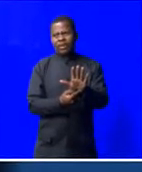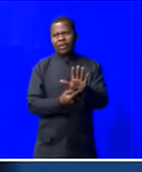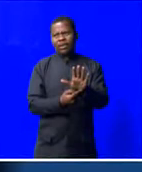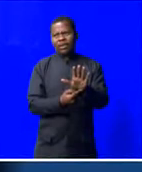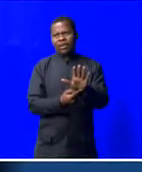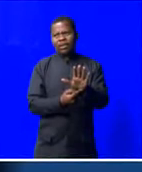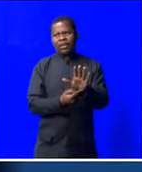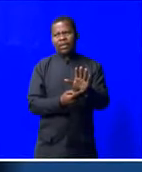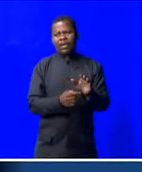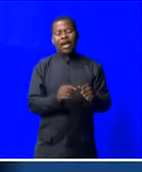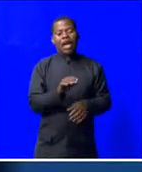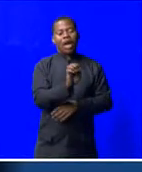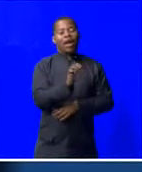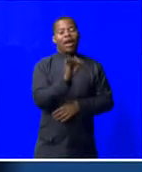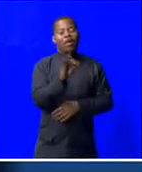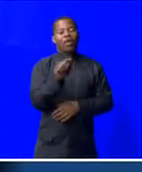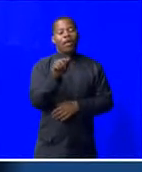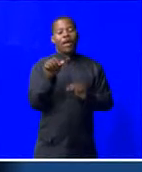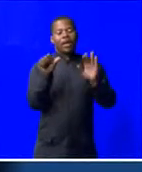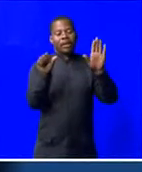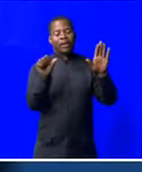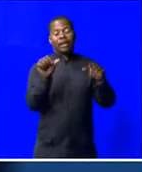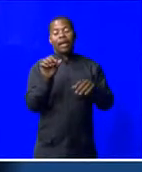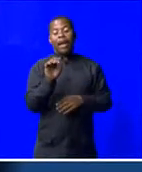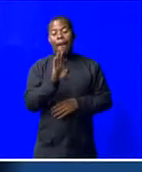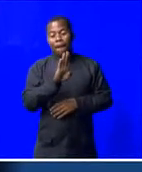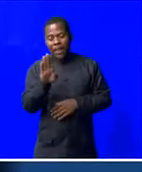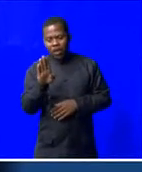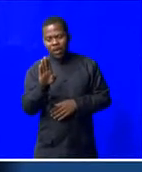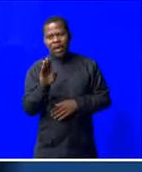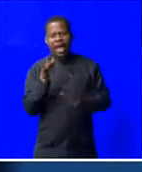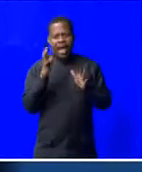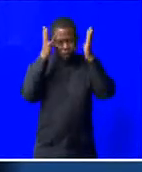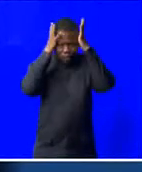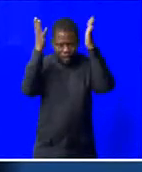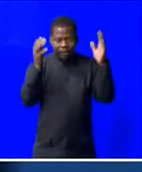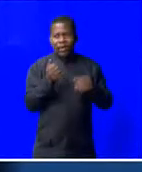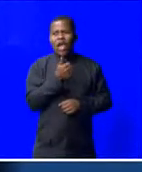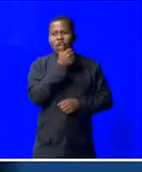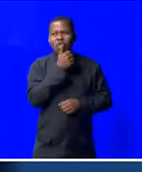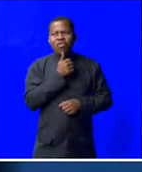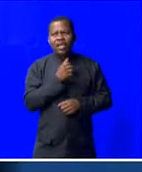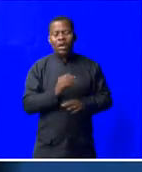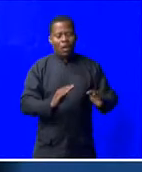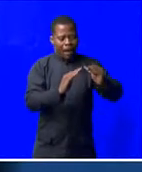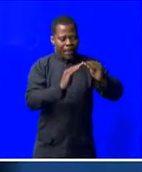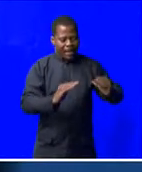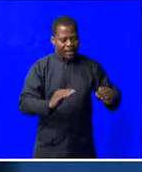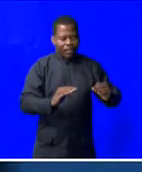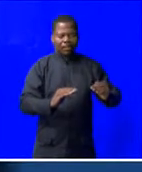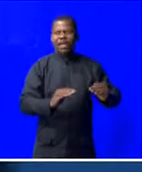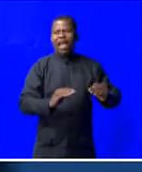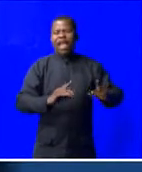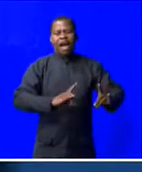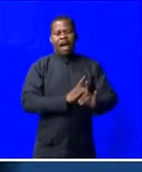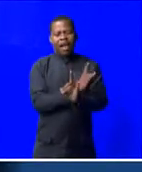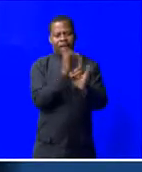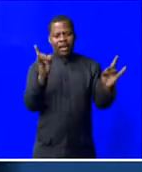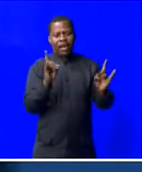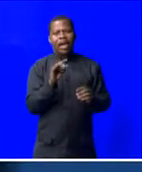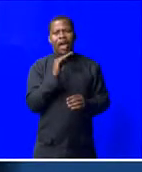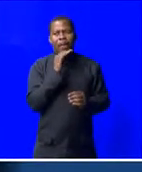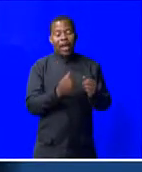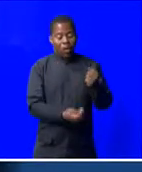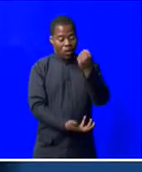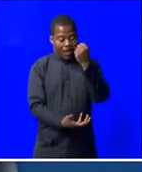siya spend 2.6 billion emalangeni la Swatini kule ku health 10% wale budget itonza khona